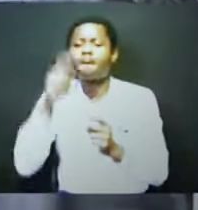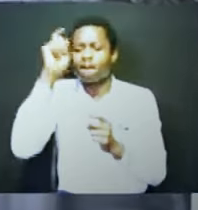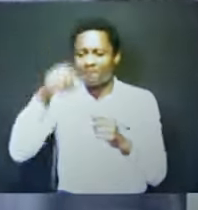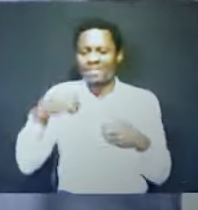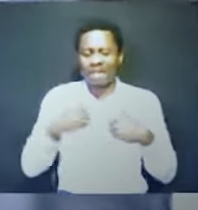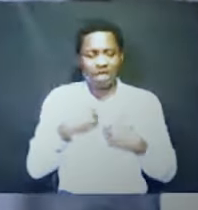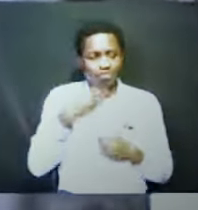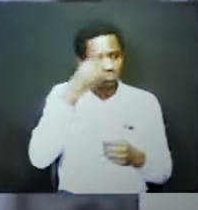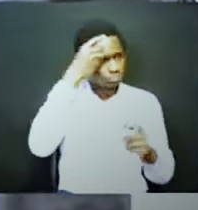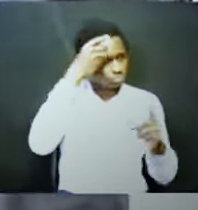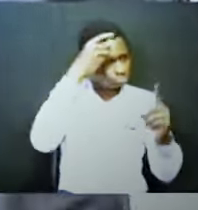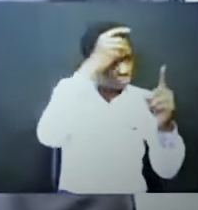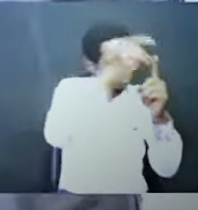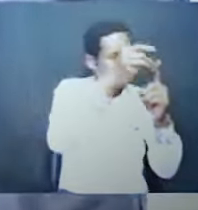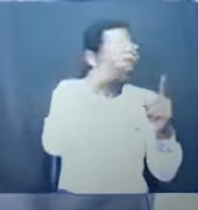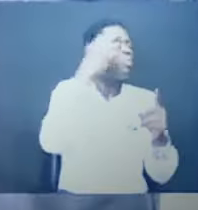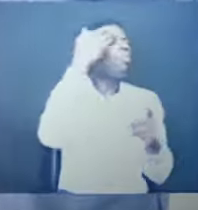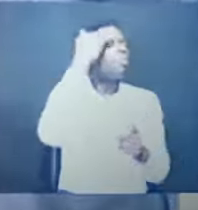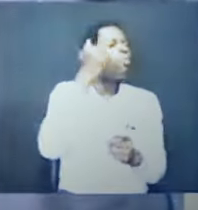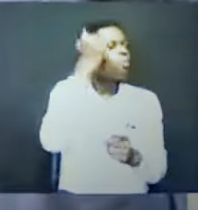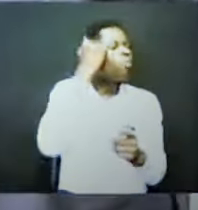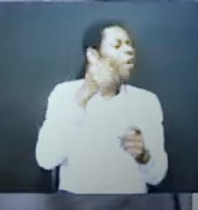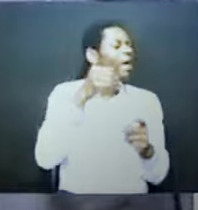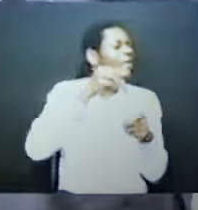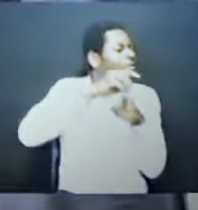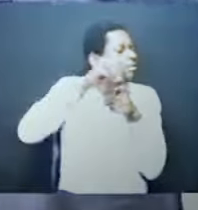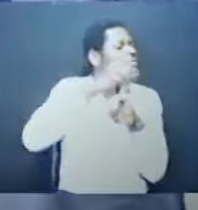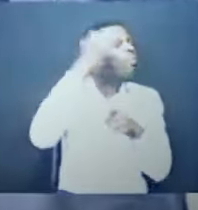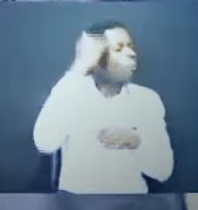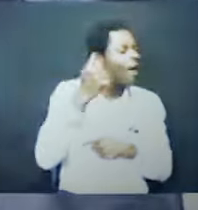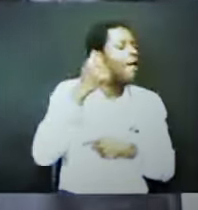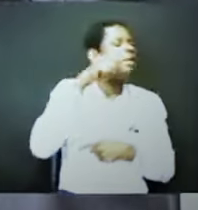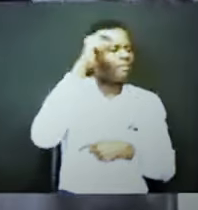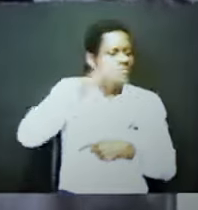And I'm saying that good discipline should have a